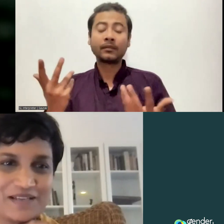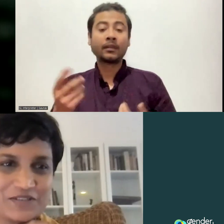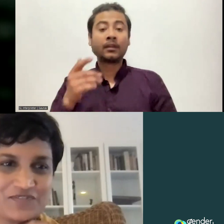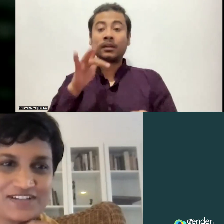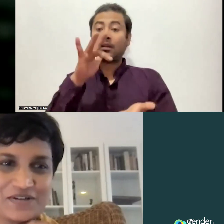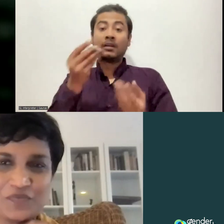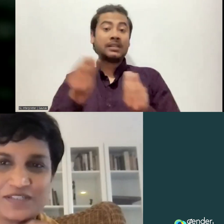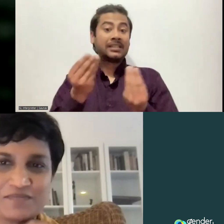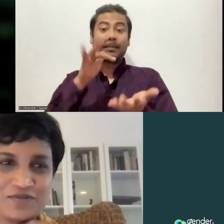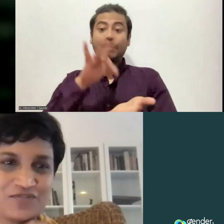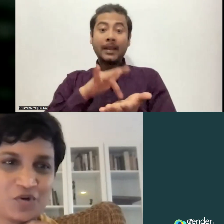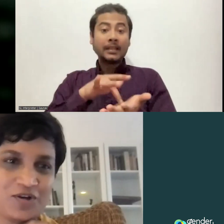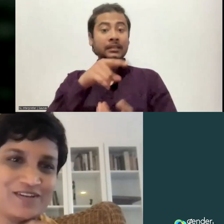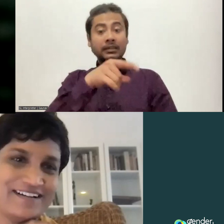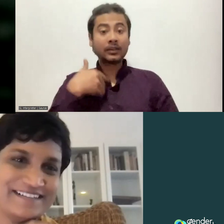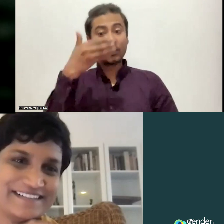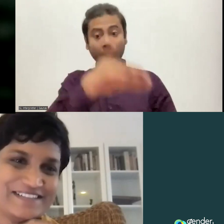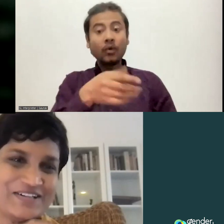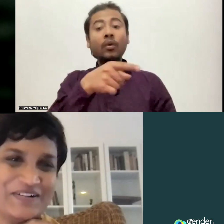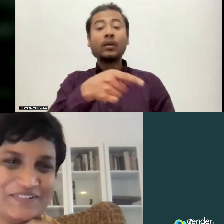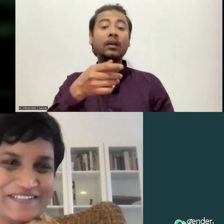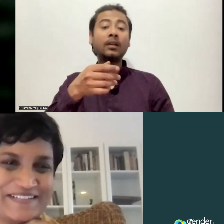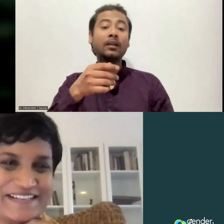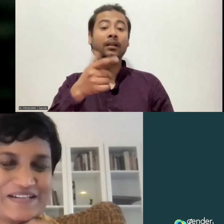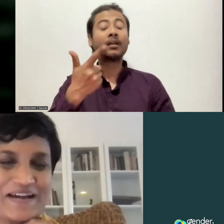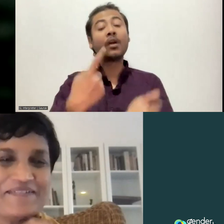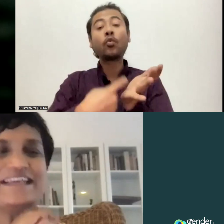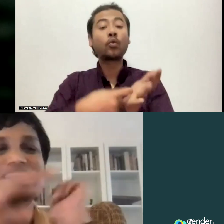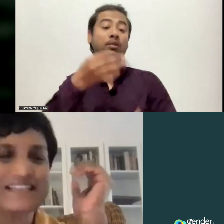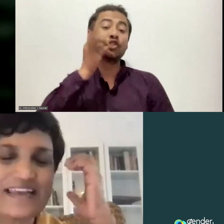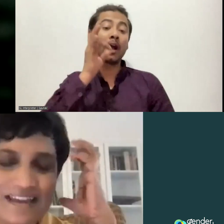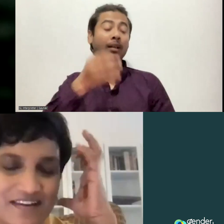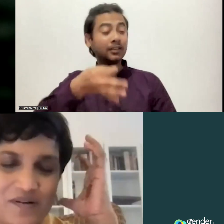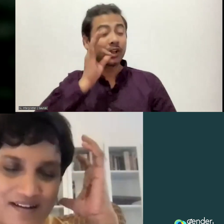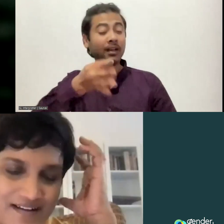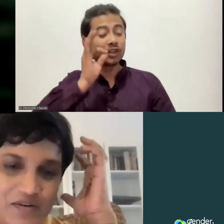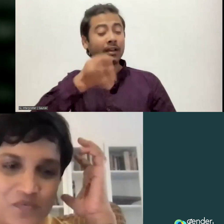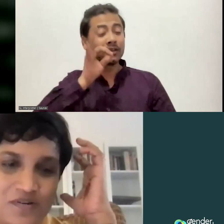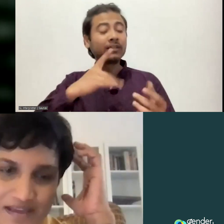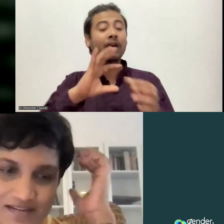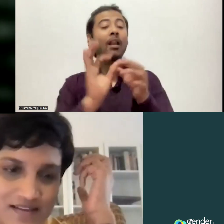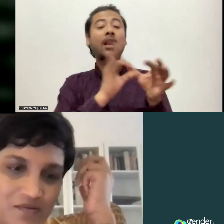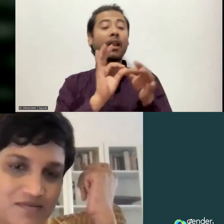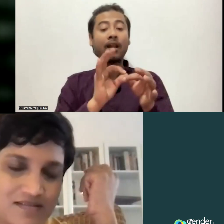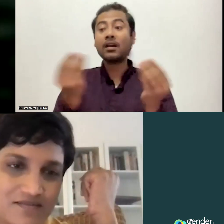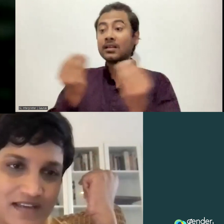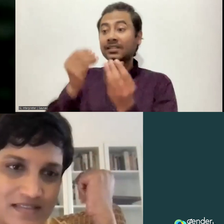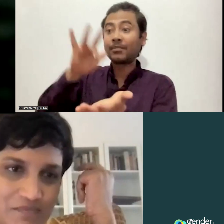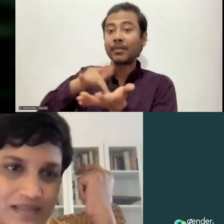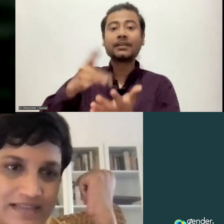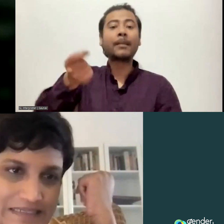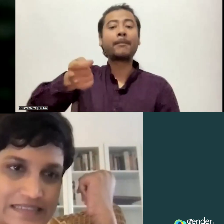some places you have to drink copious amounts of Coca-Cola. So I mean, it's again, I don't want to make it sound